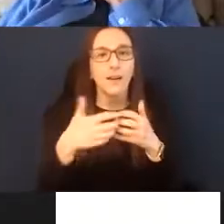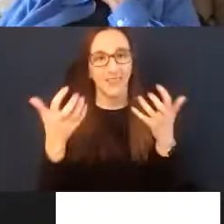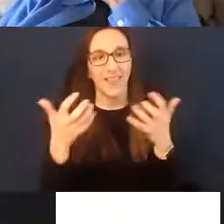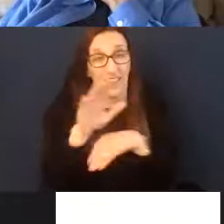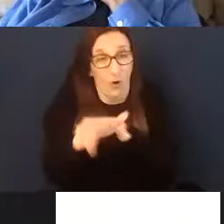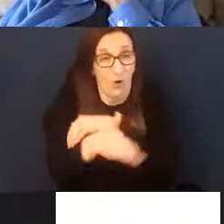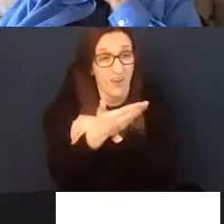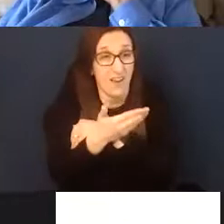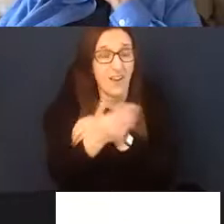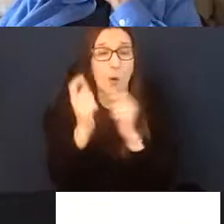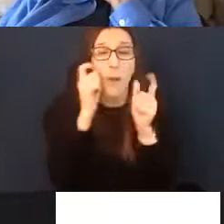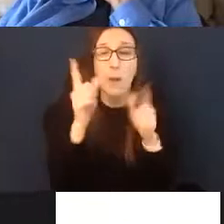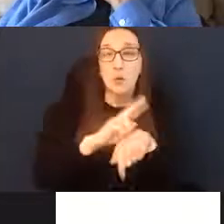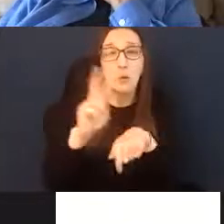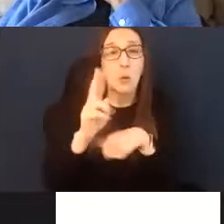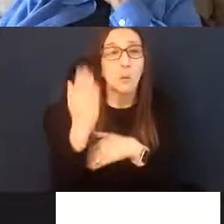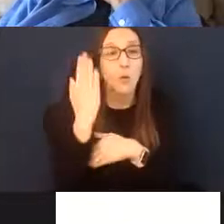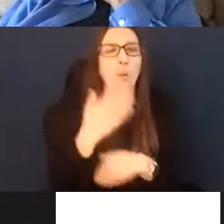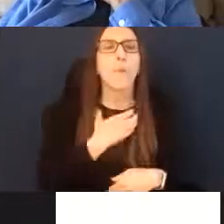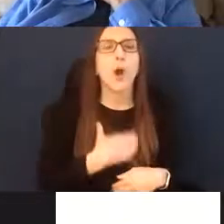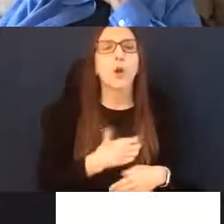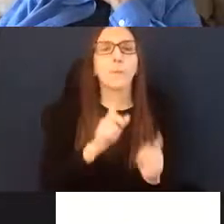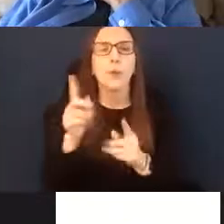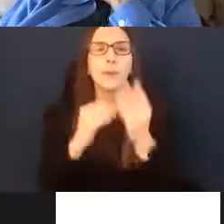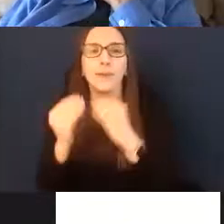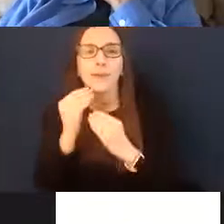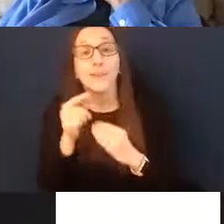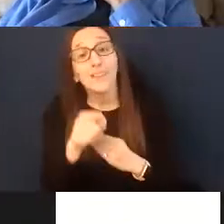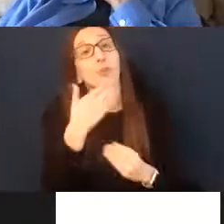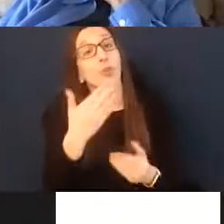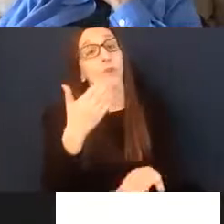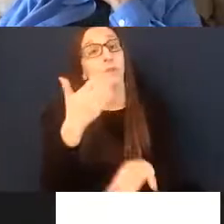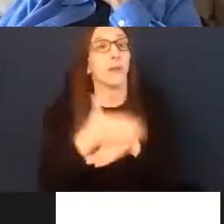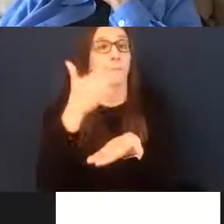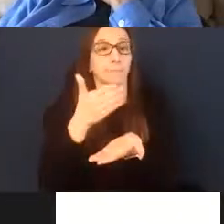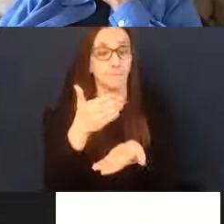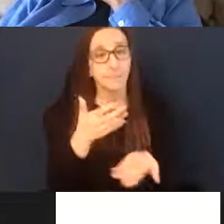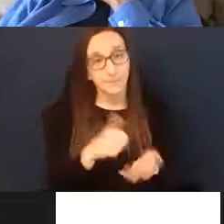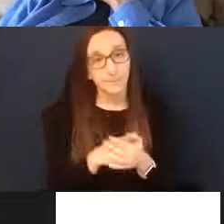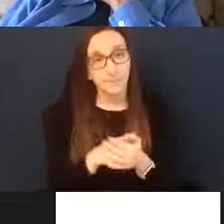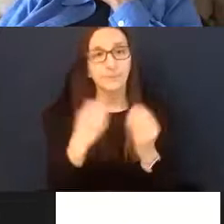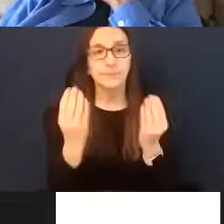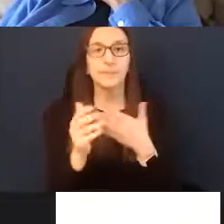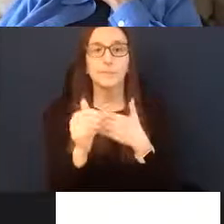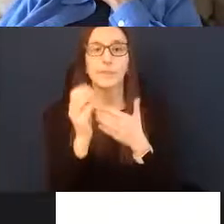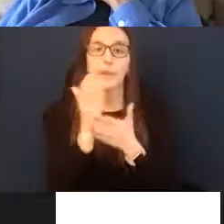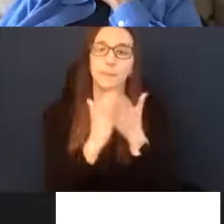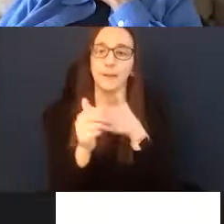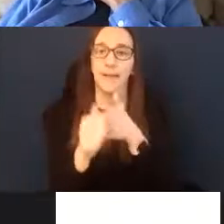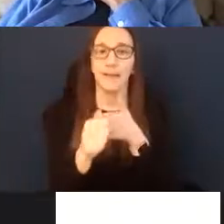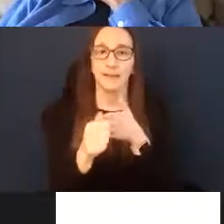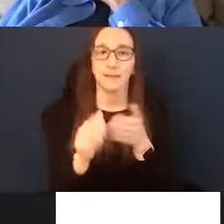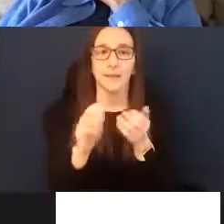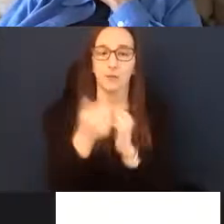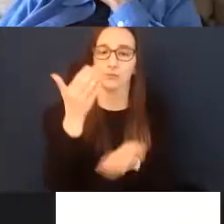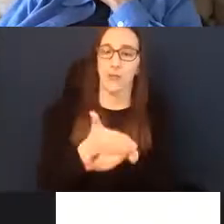nights, wake up in 2 in the morning and you go grab a snack. So the intermittent fasting kind of gives you some guidelines to set for yourself,